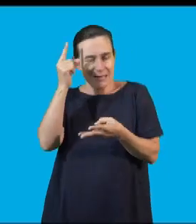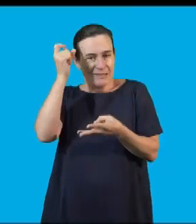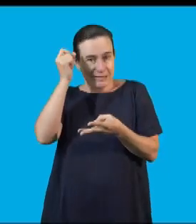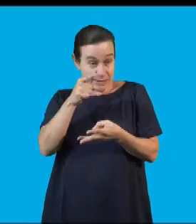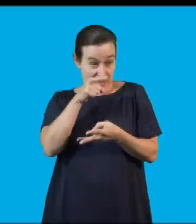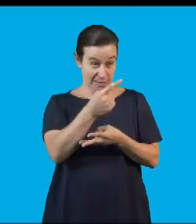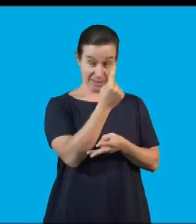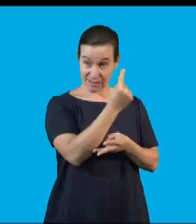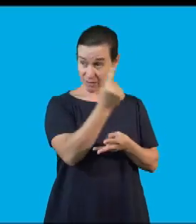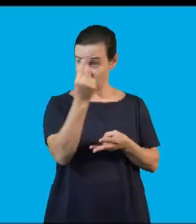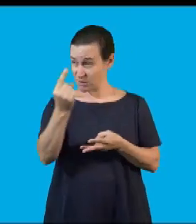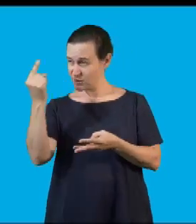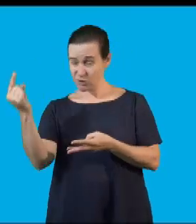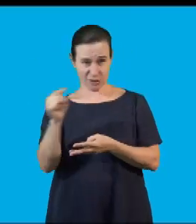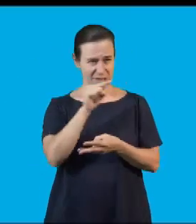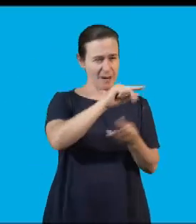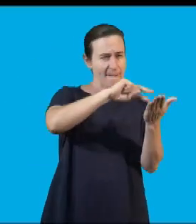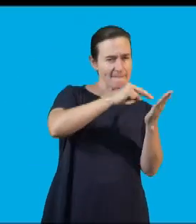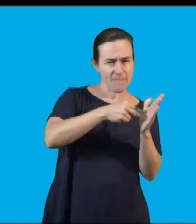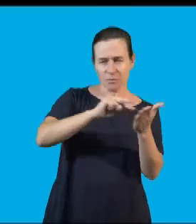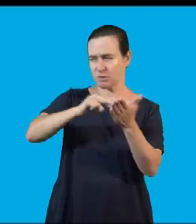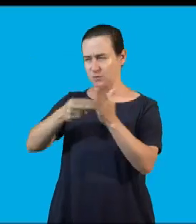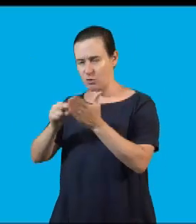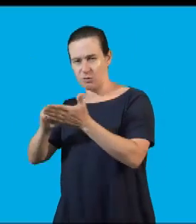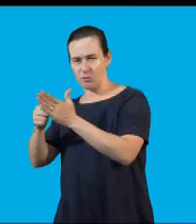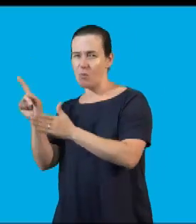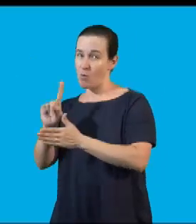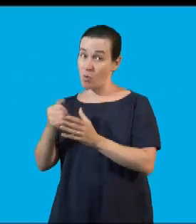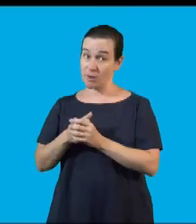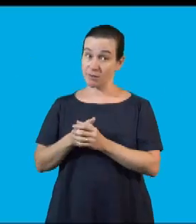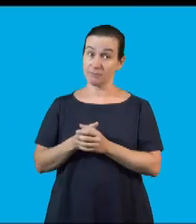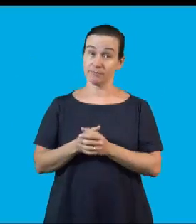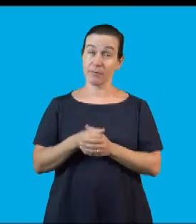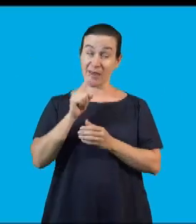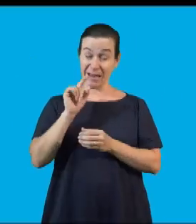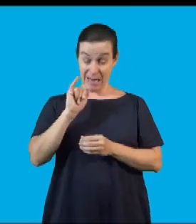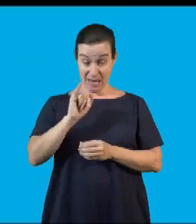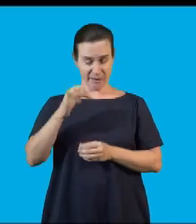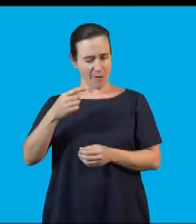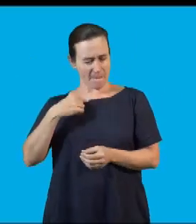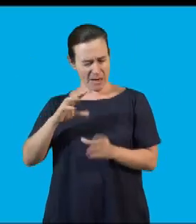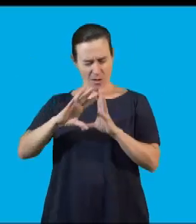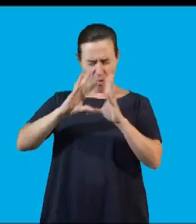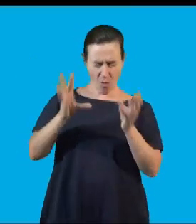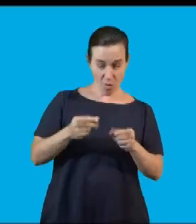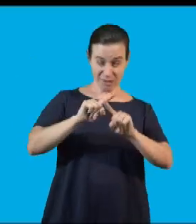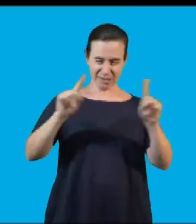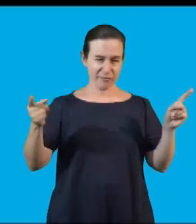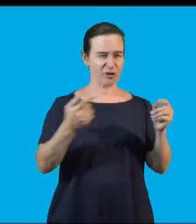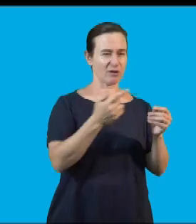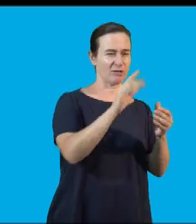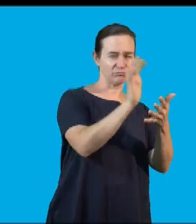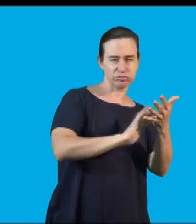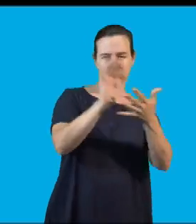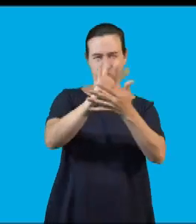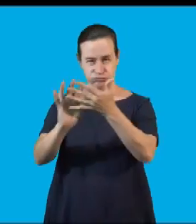Understand the purpose of each transactional text. These 2 points go together. When you're studying the format, you